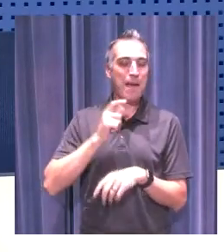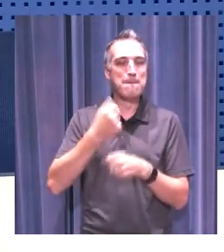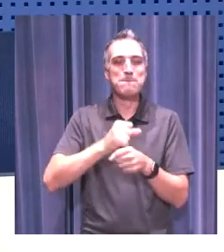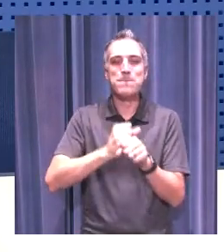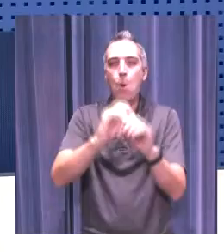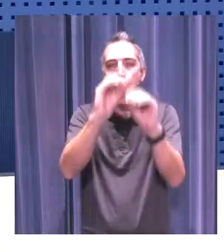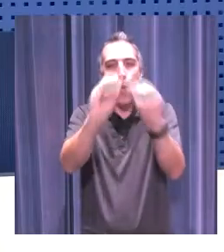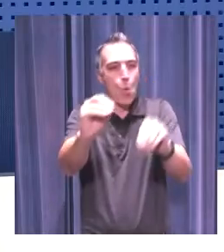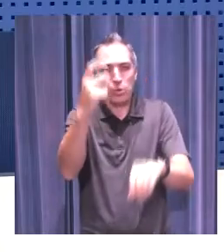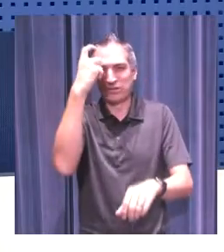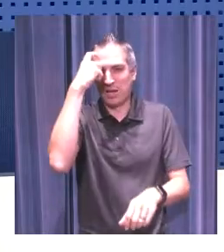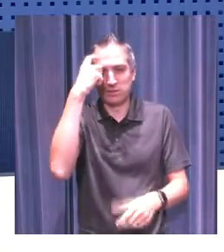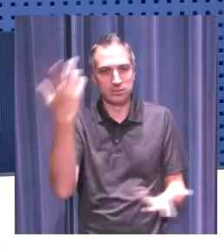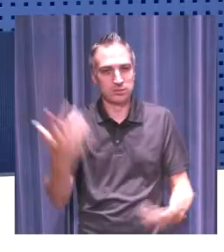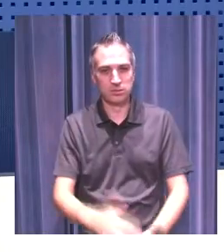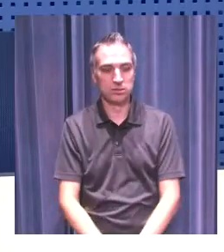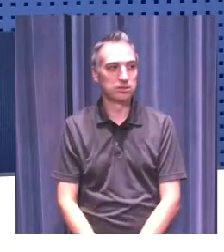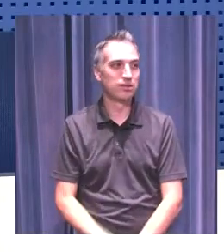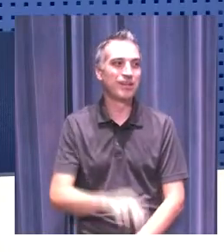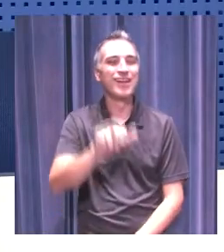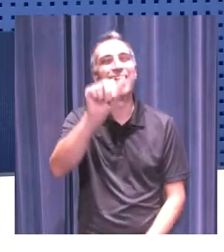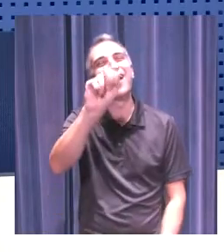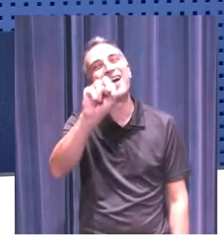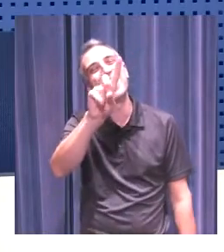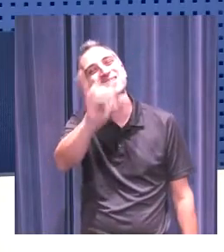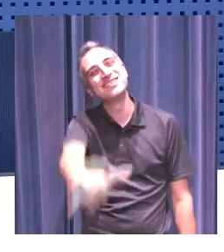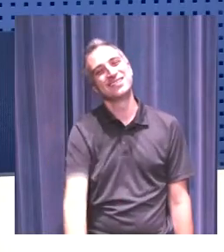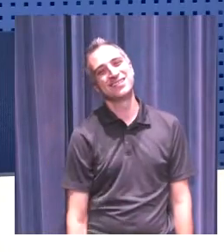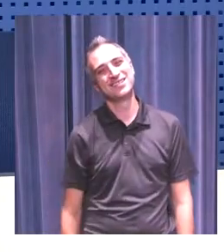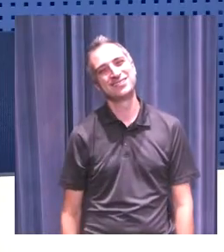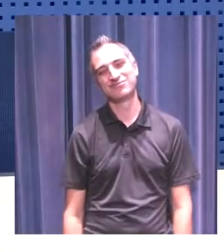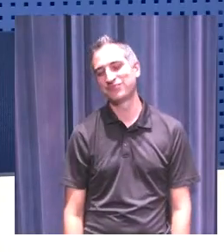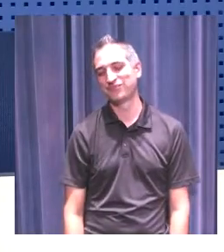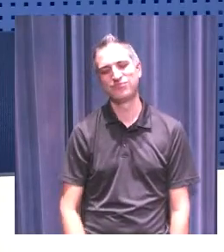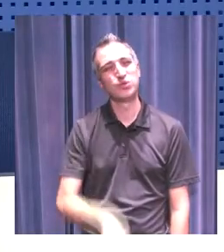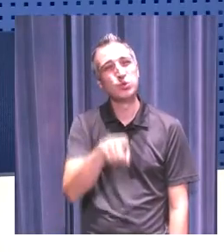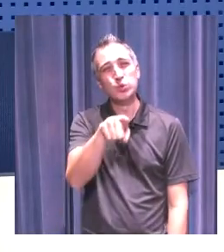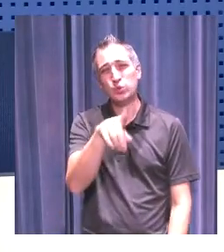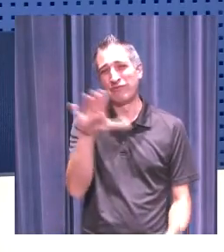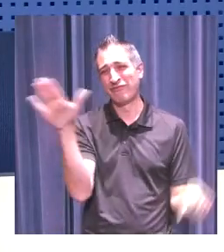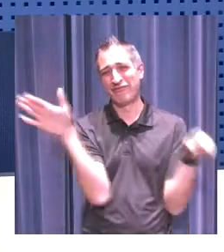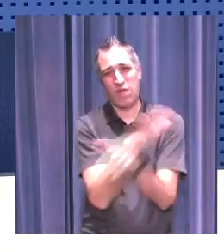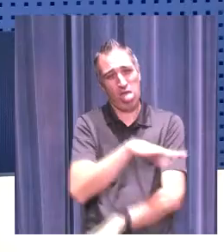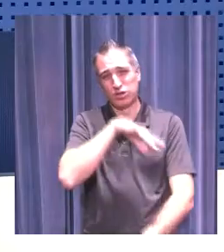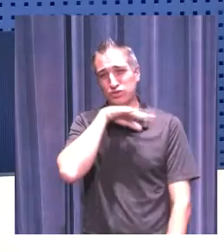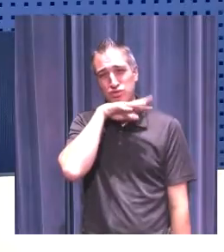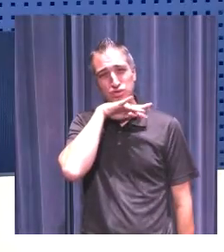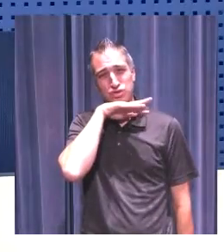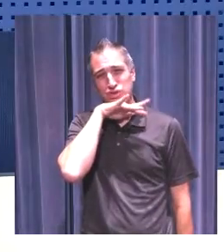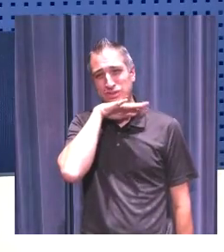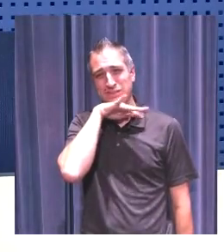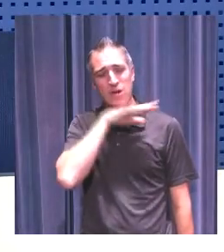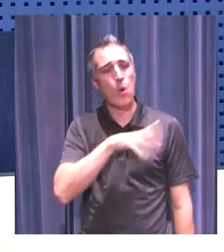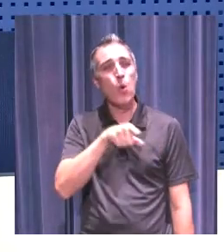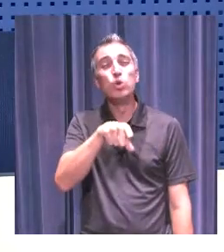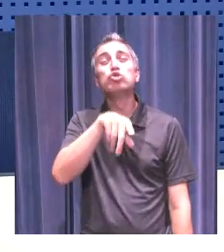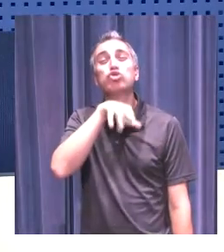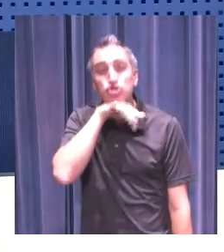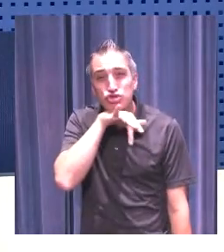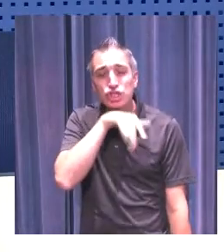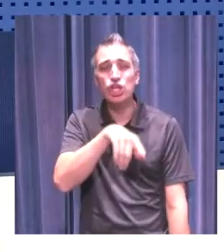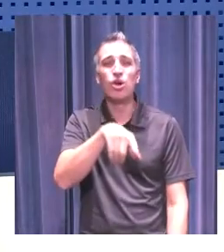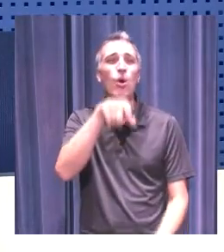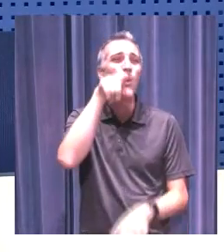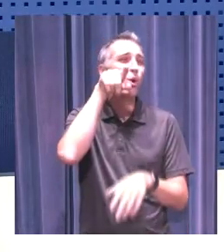sense, man. Andy, you are real dirty. I'm serious. You are dirty. You are